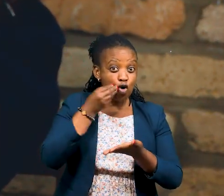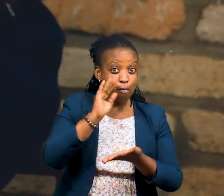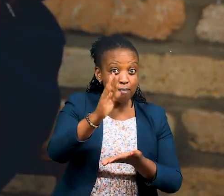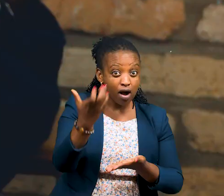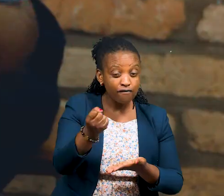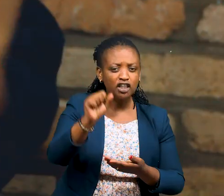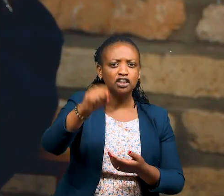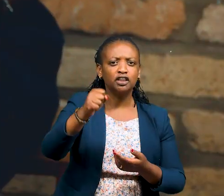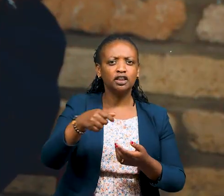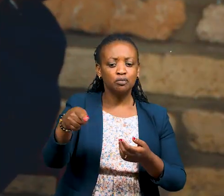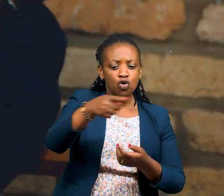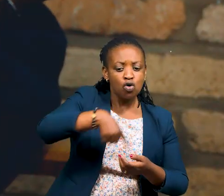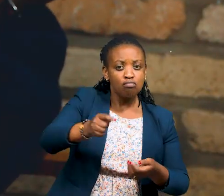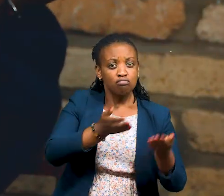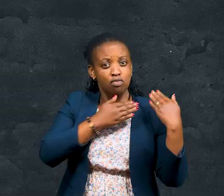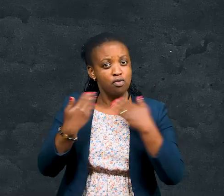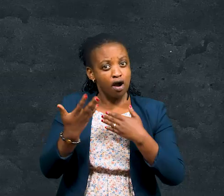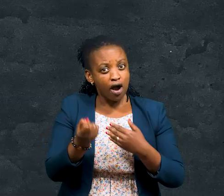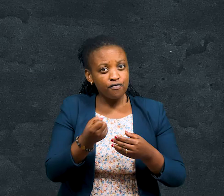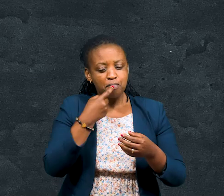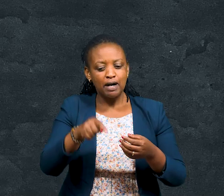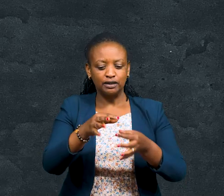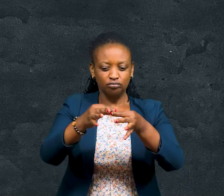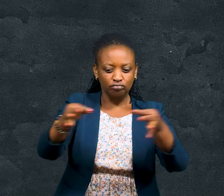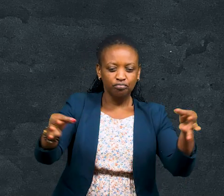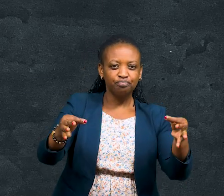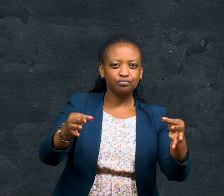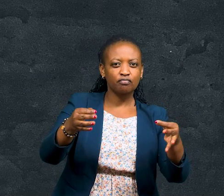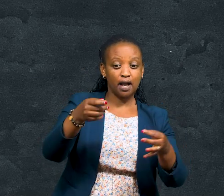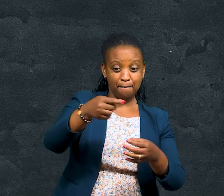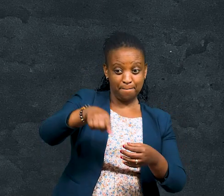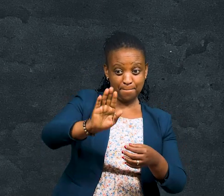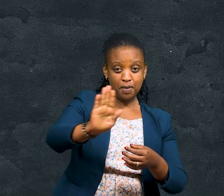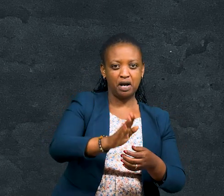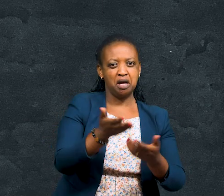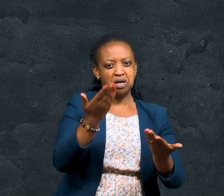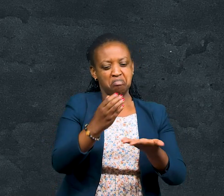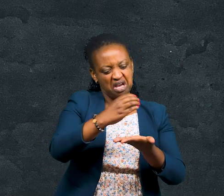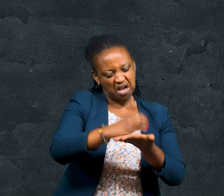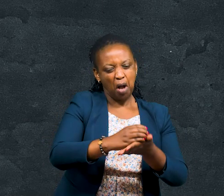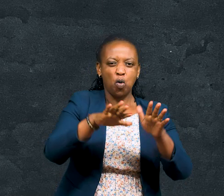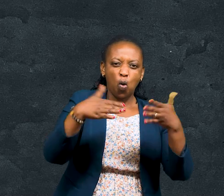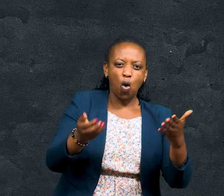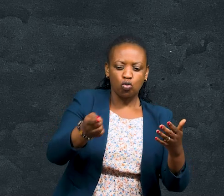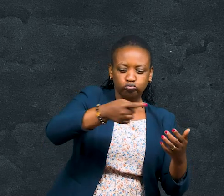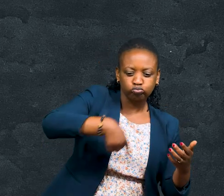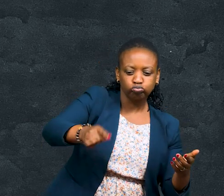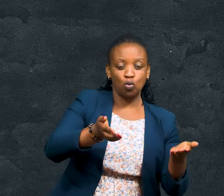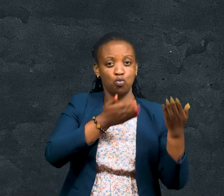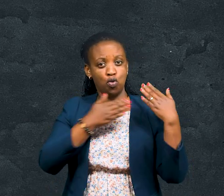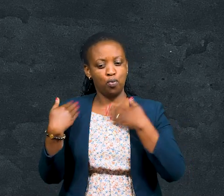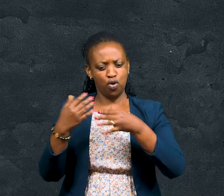home? Yes. And basins? Yes. So you have to measure the base of one of it, either a cup or